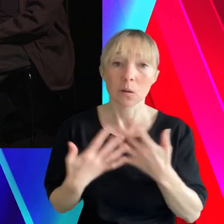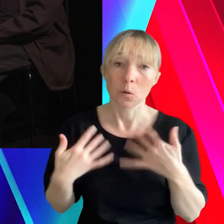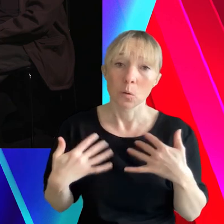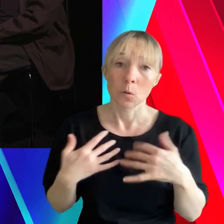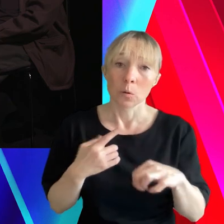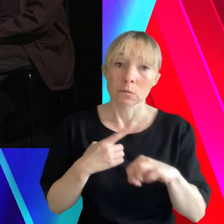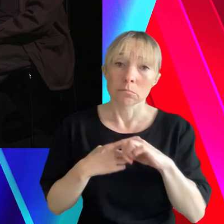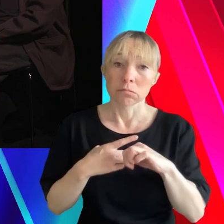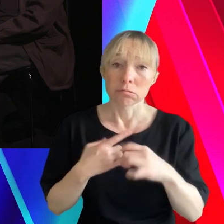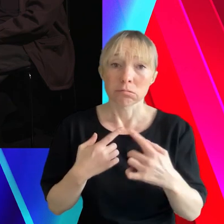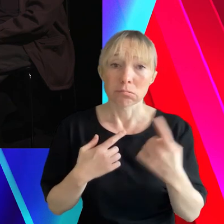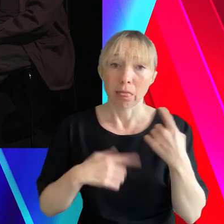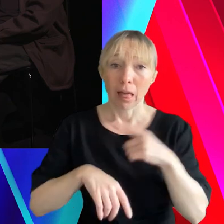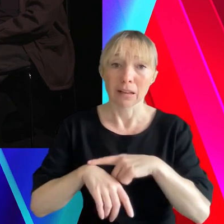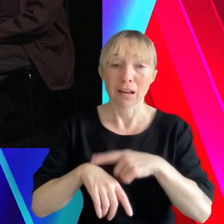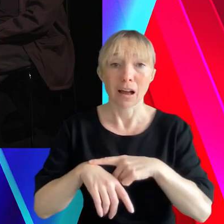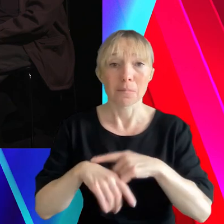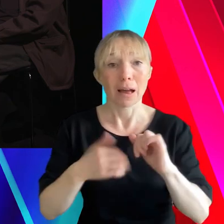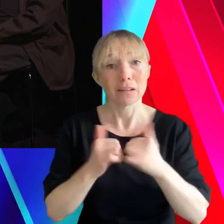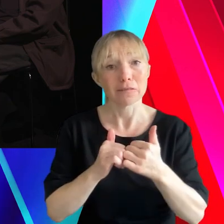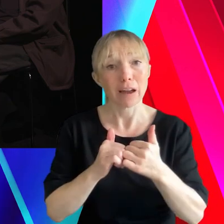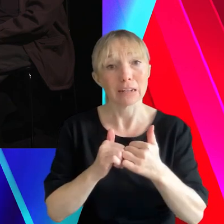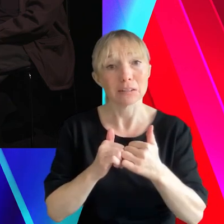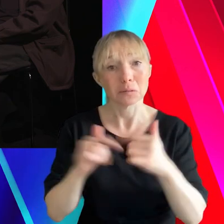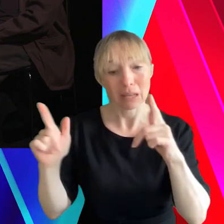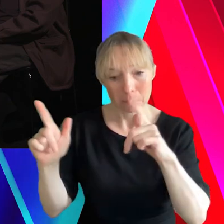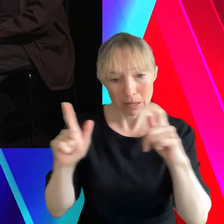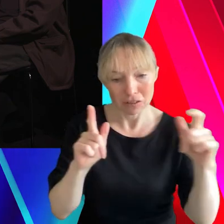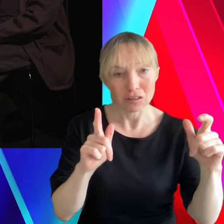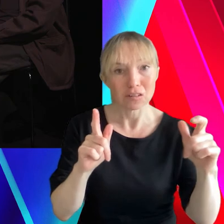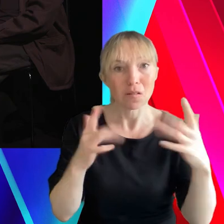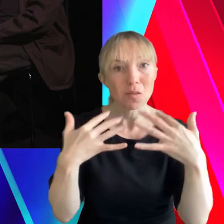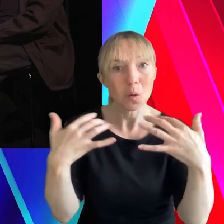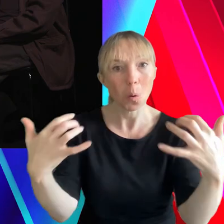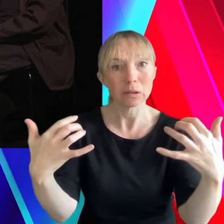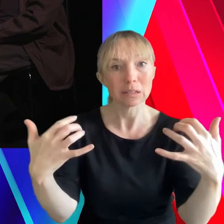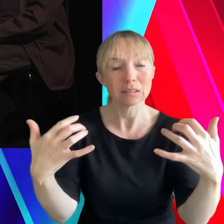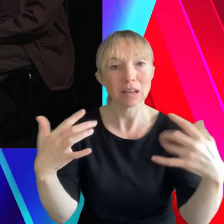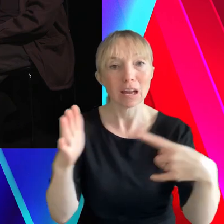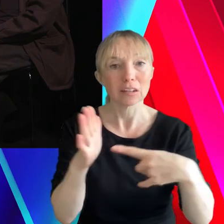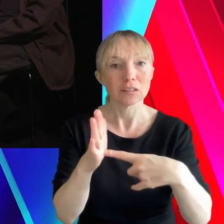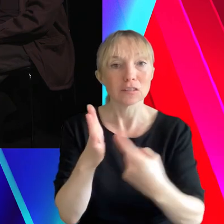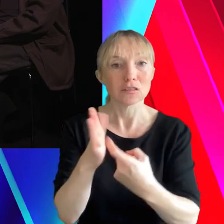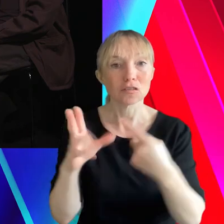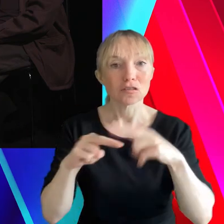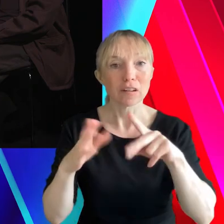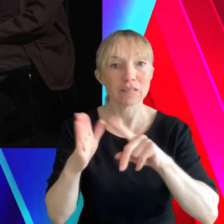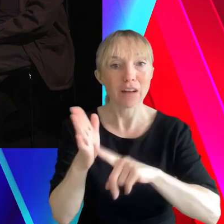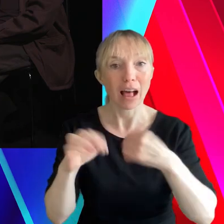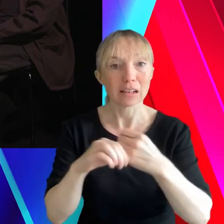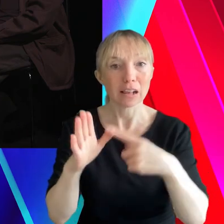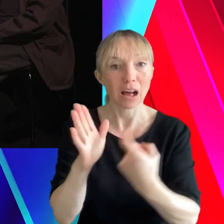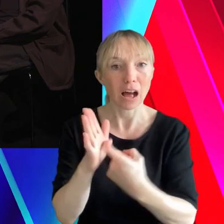that I had a friend who sent me pictures of the audience of that Trafalgar Square screening, and I received